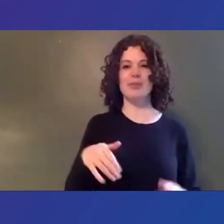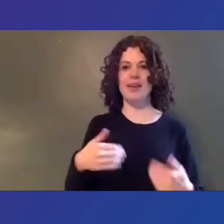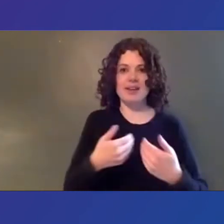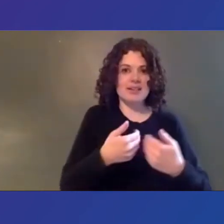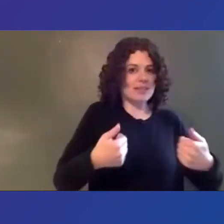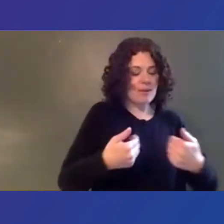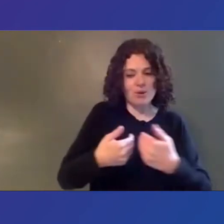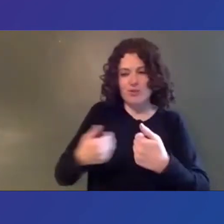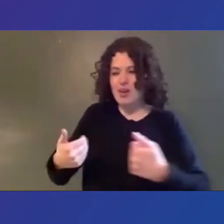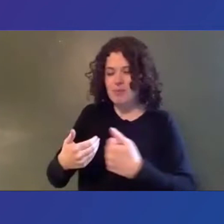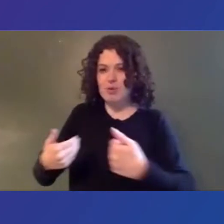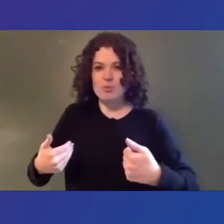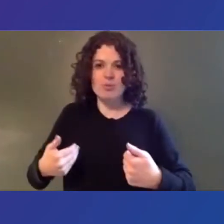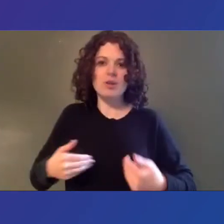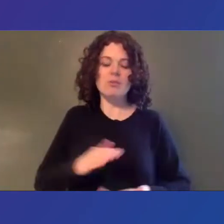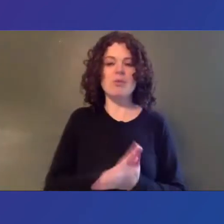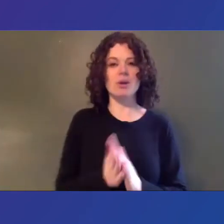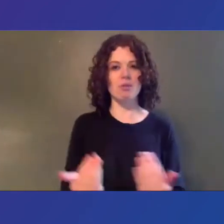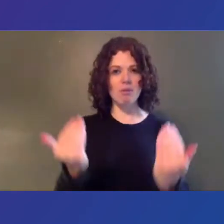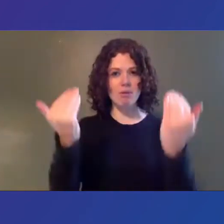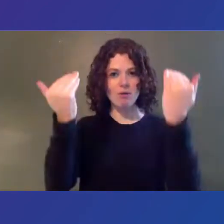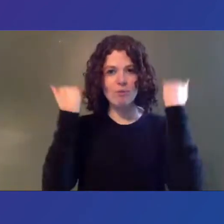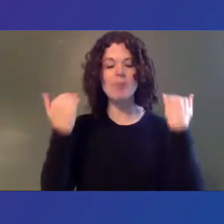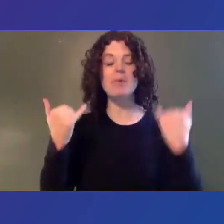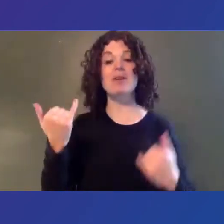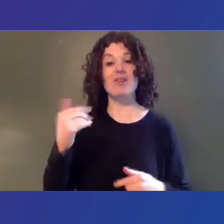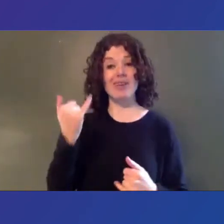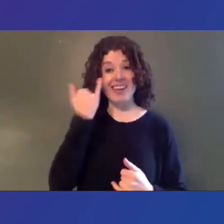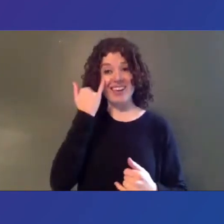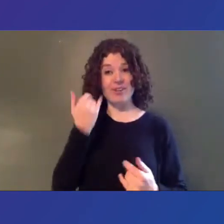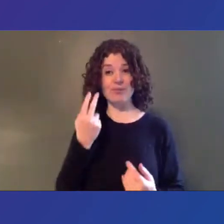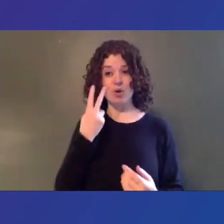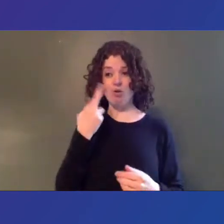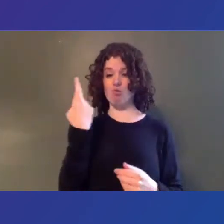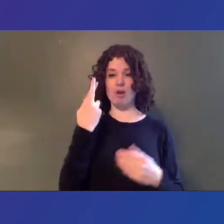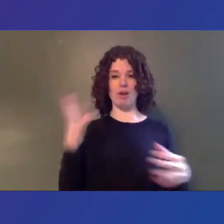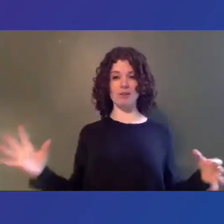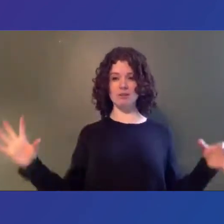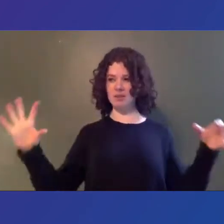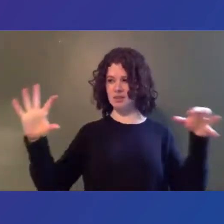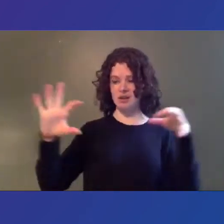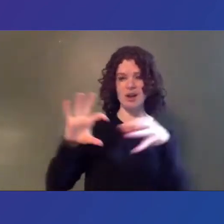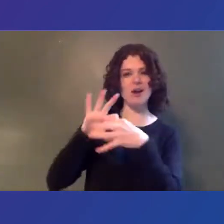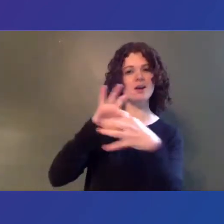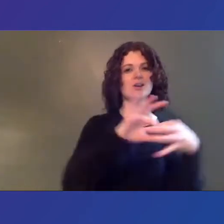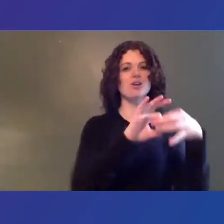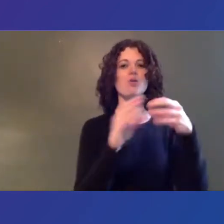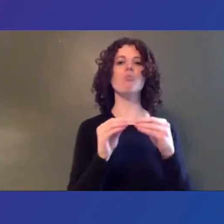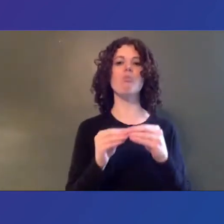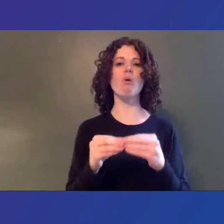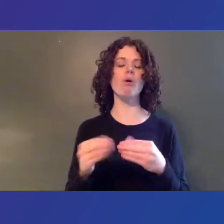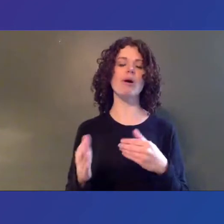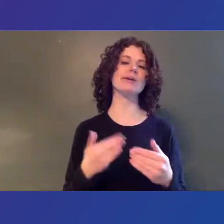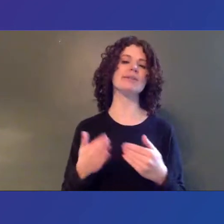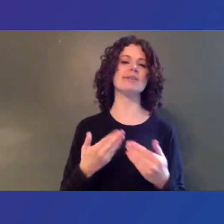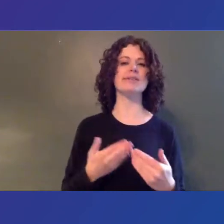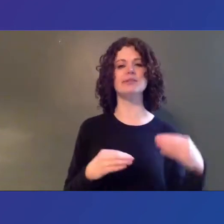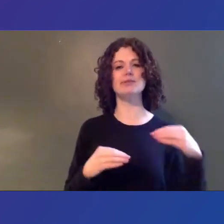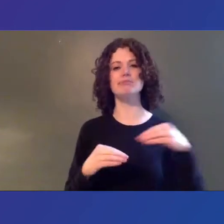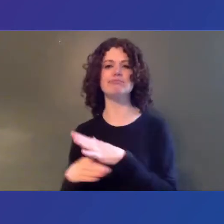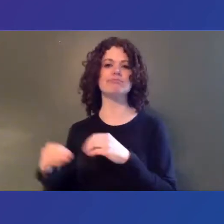different directions. Instead, how can you find these overlaps and these ways that one can support the other? Great, thank